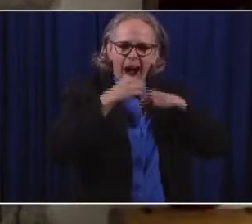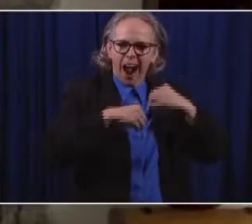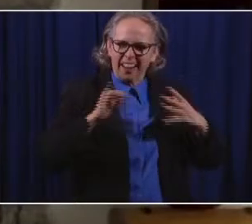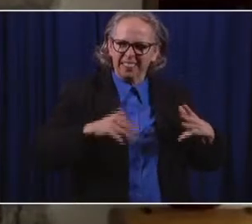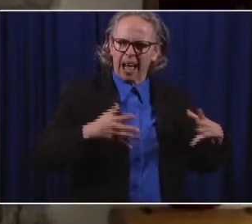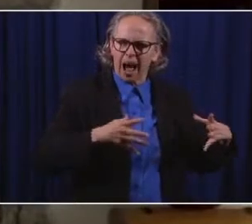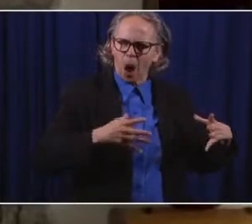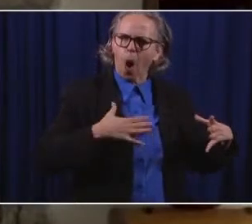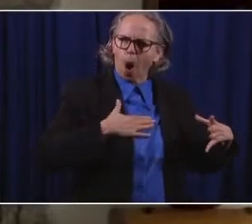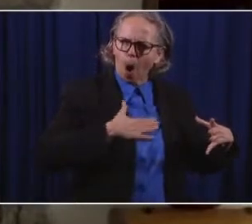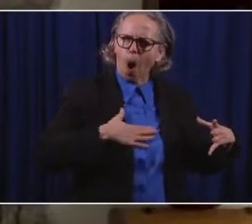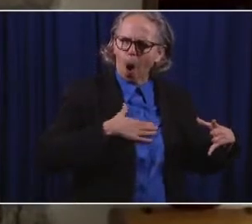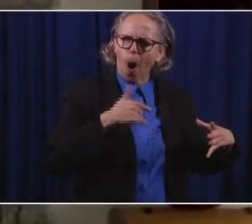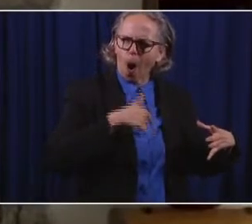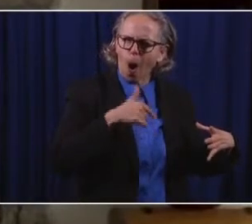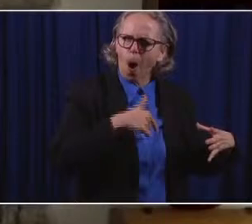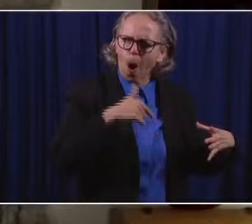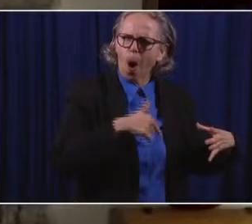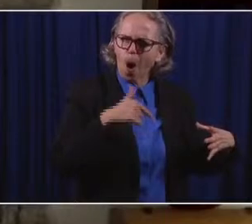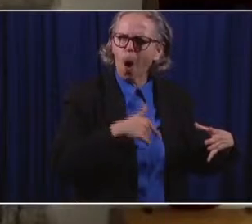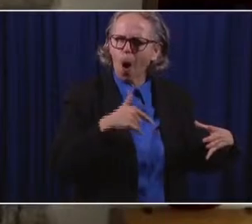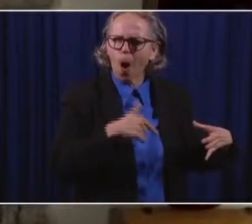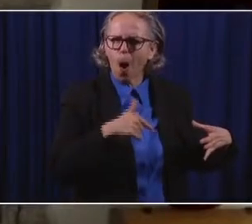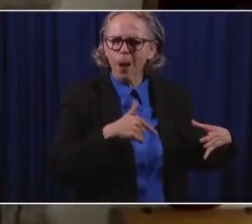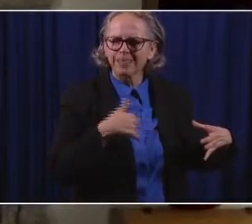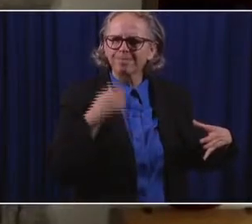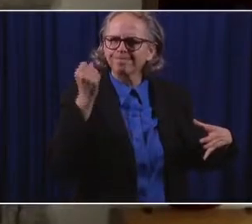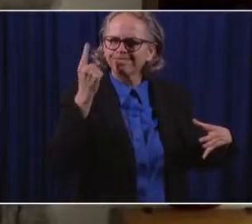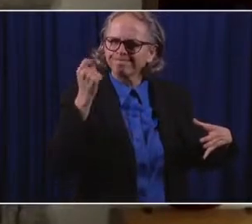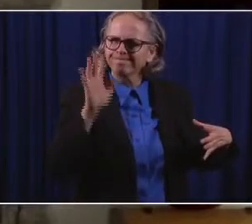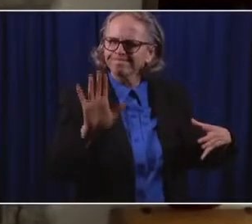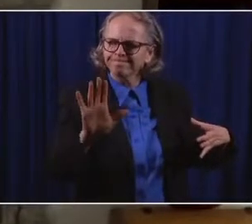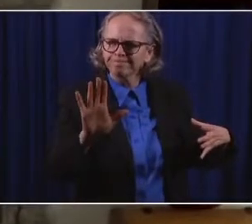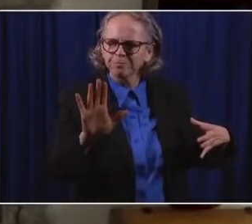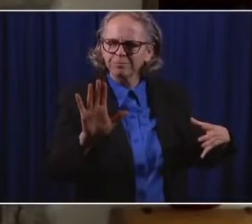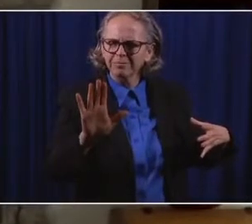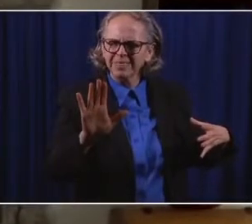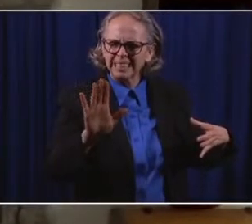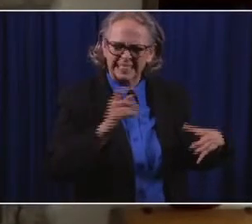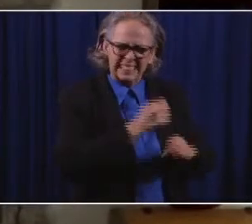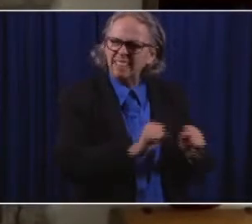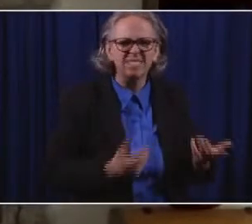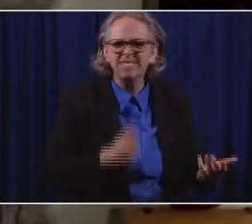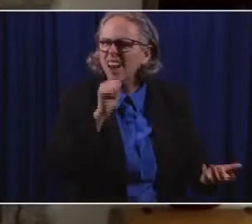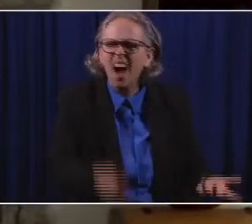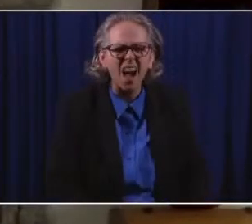let's enjoy the season. Let's enjoy the game, but let's don't get the virus because of it.